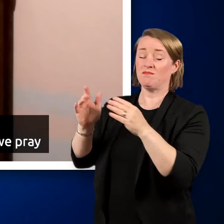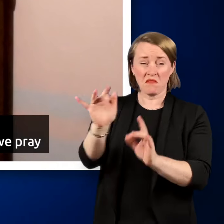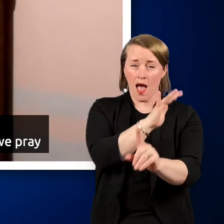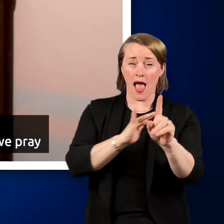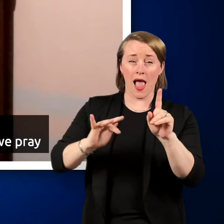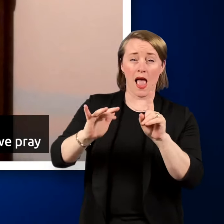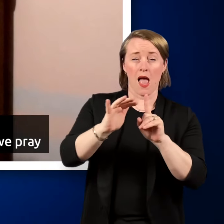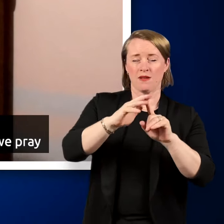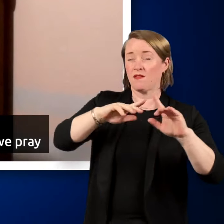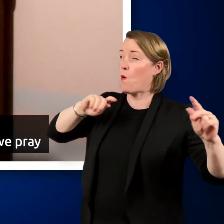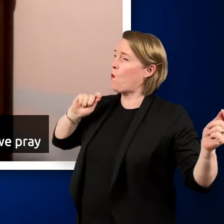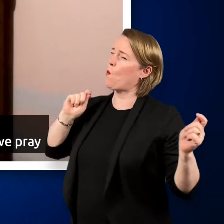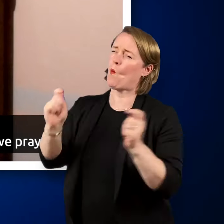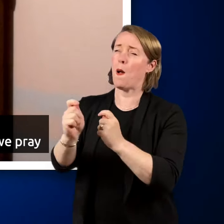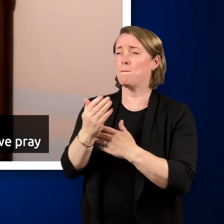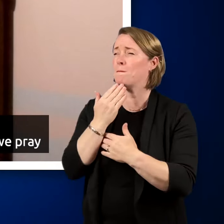Change the